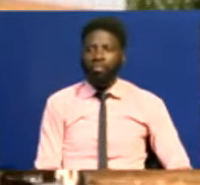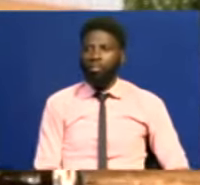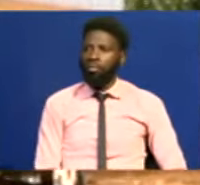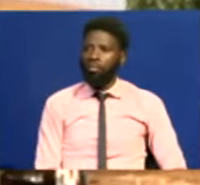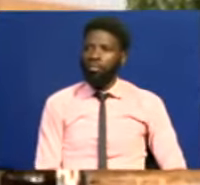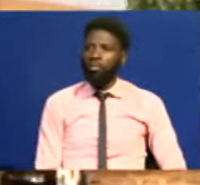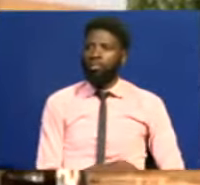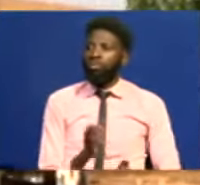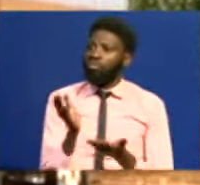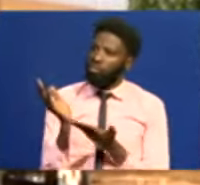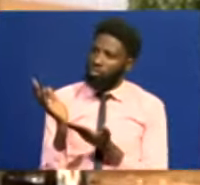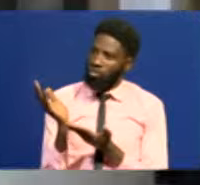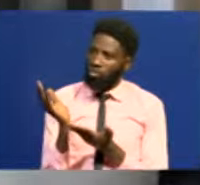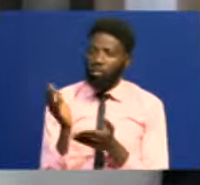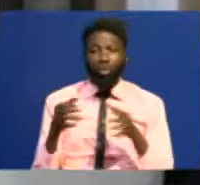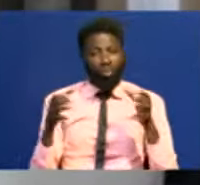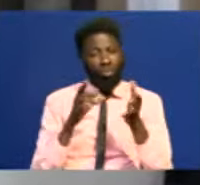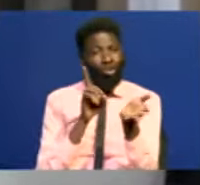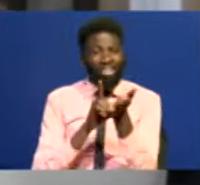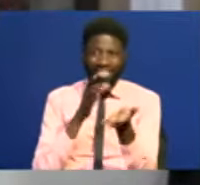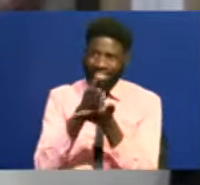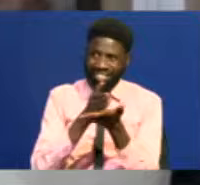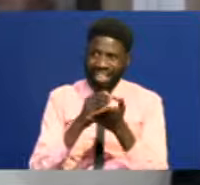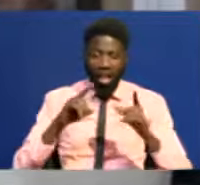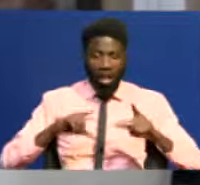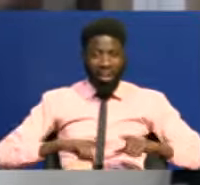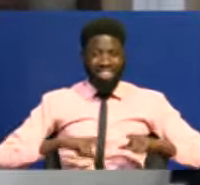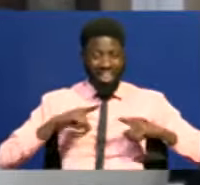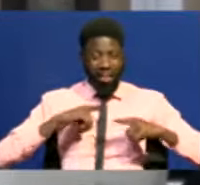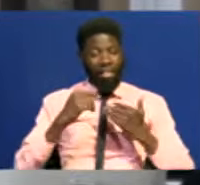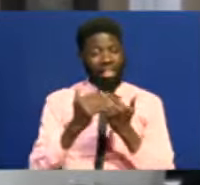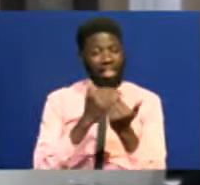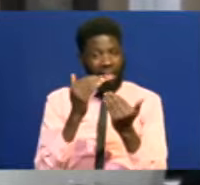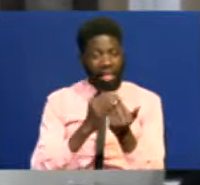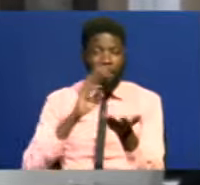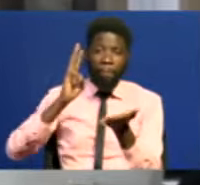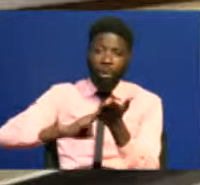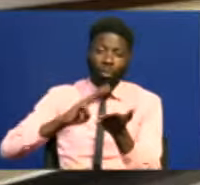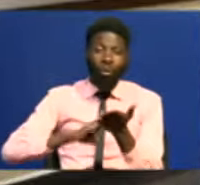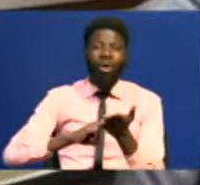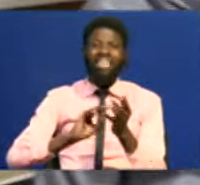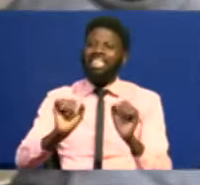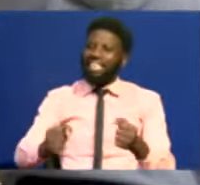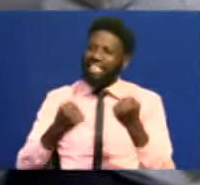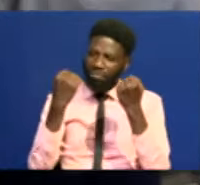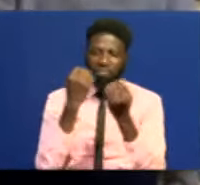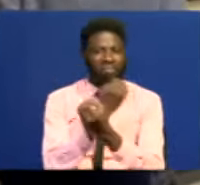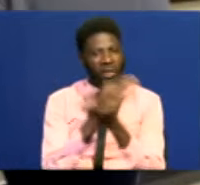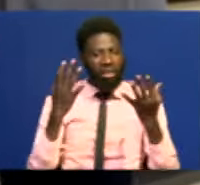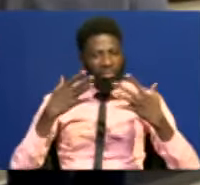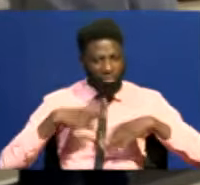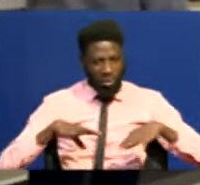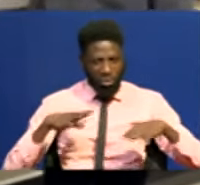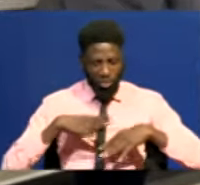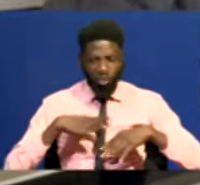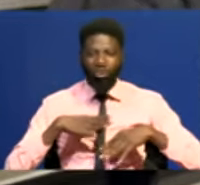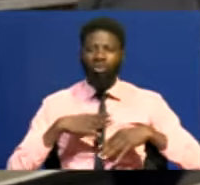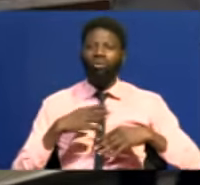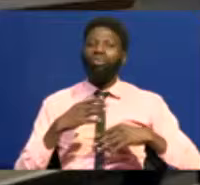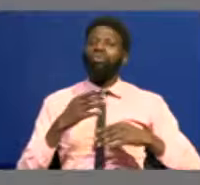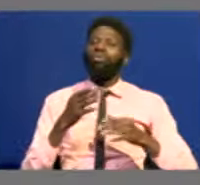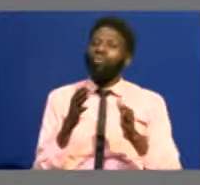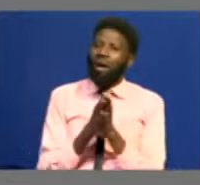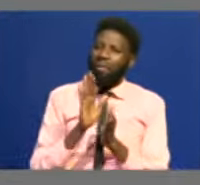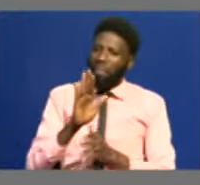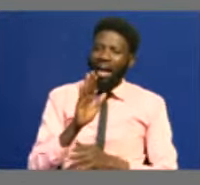Elsewhere, surgeons at Lifecare Migori came to the rescue of many patients with complications that cannot be done in local